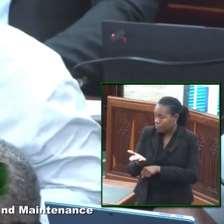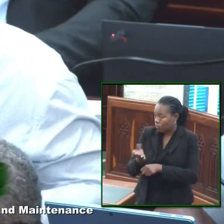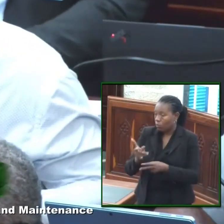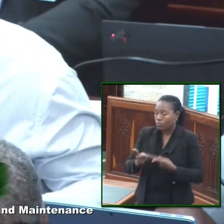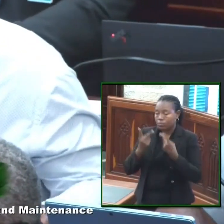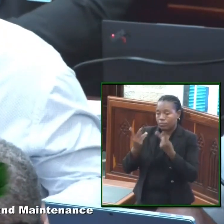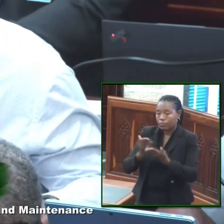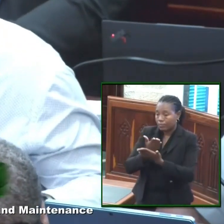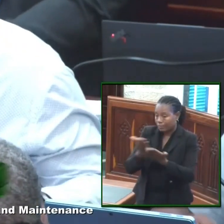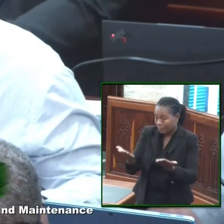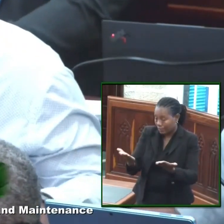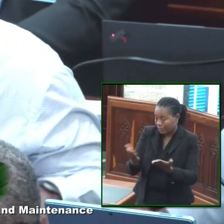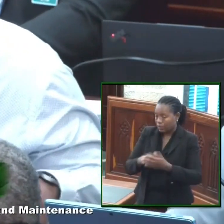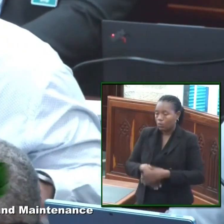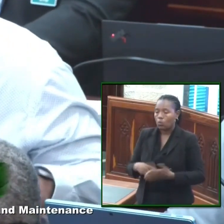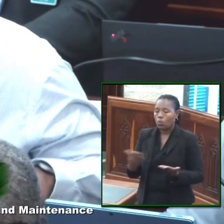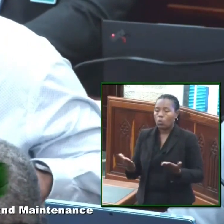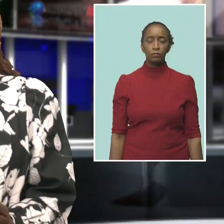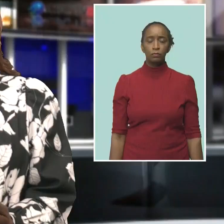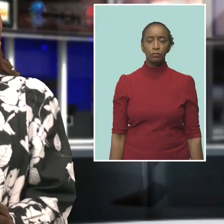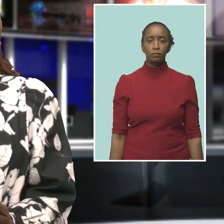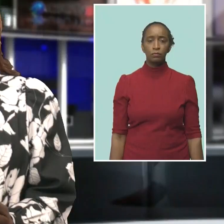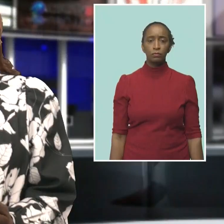pay special attention to maintenance.